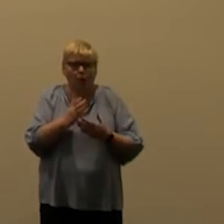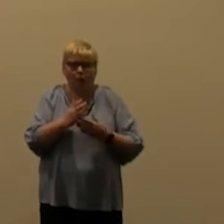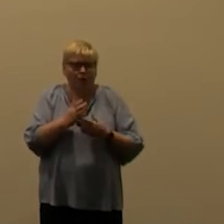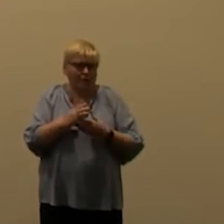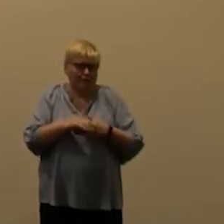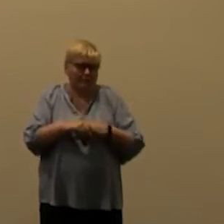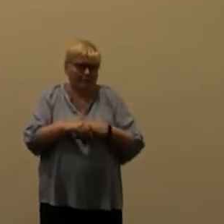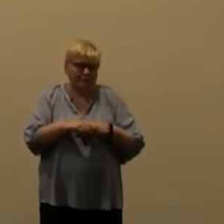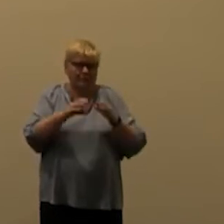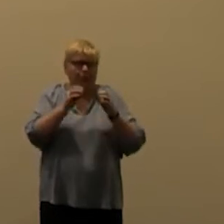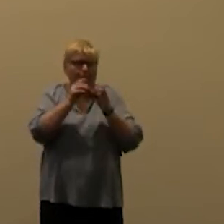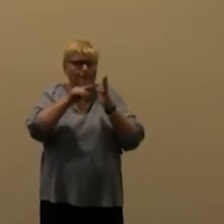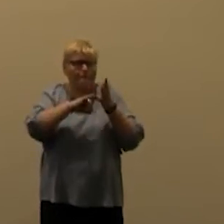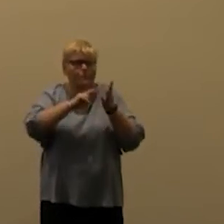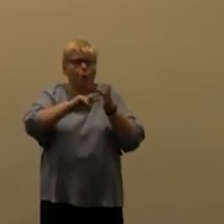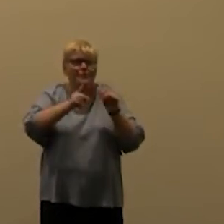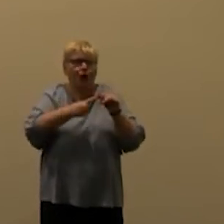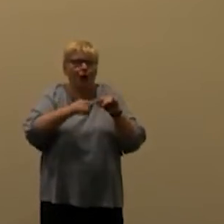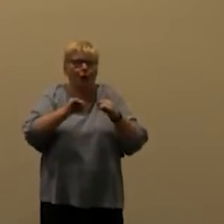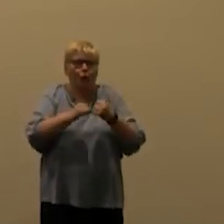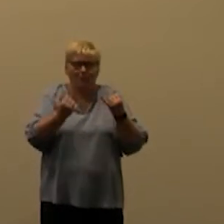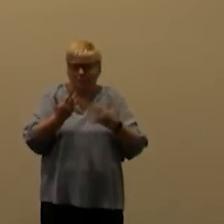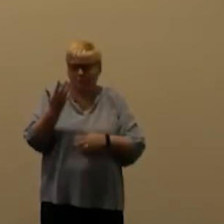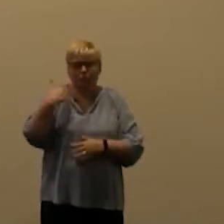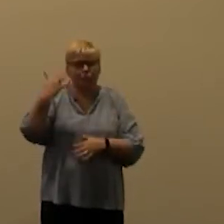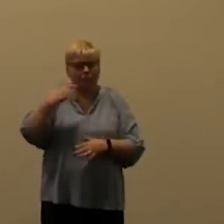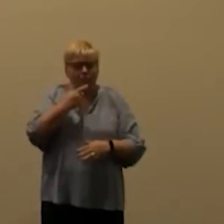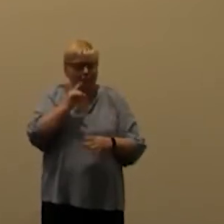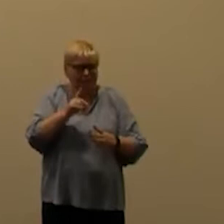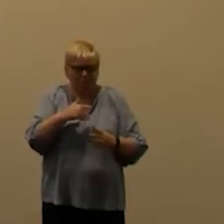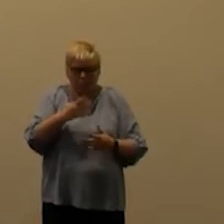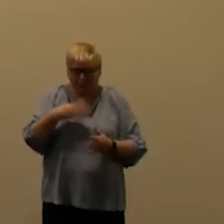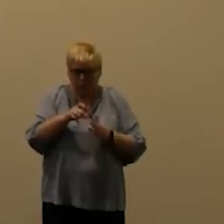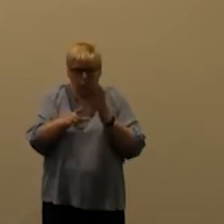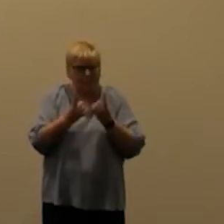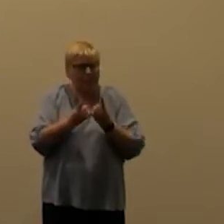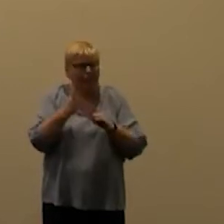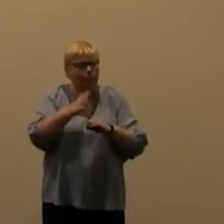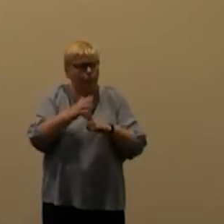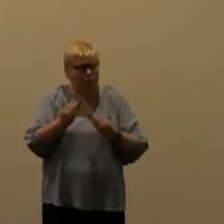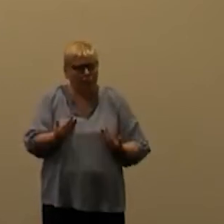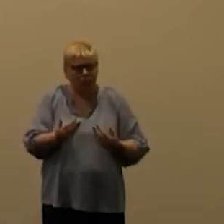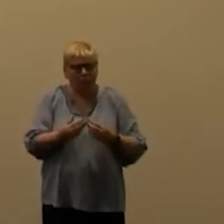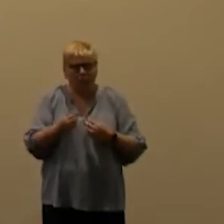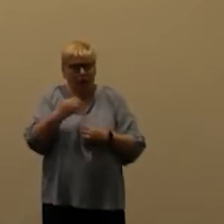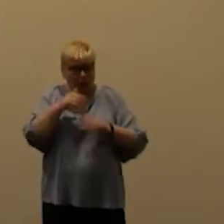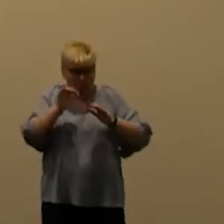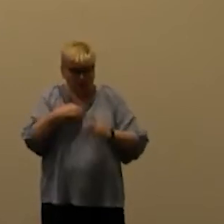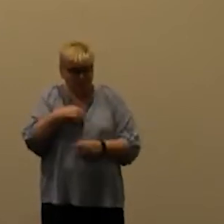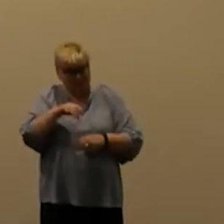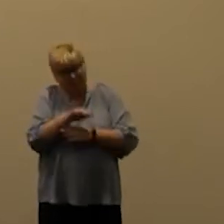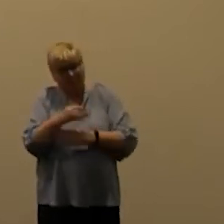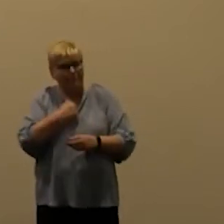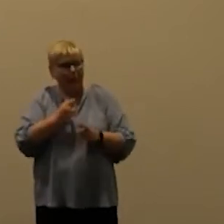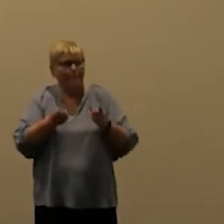the Bosnian conflicts, and these people were coming together to say, we need to do something really important right now. Now I was there with my